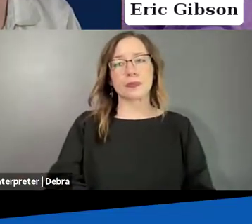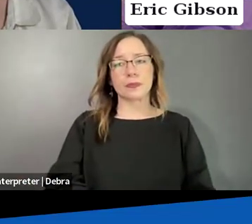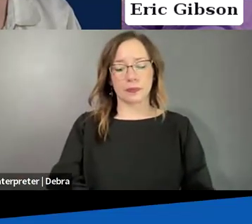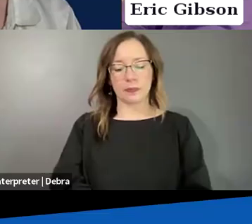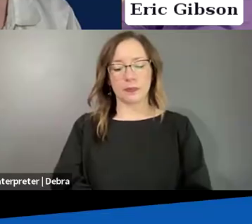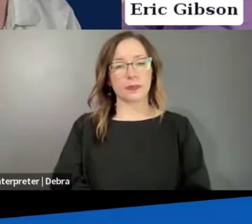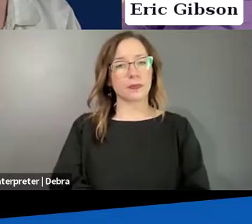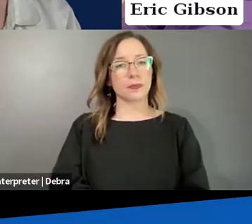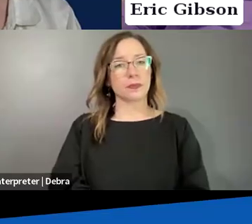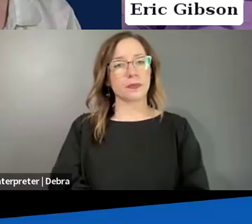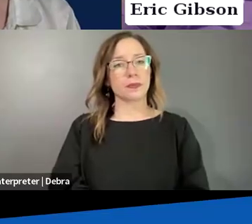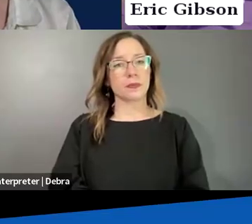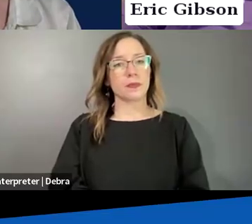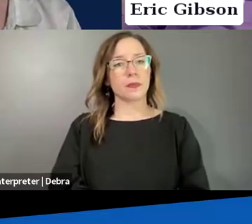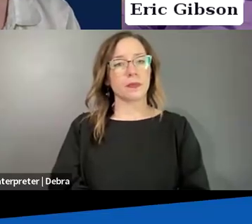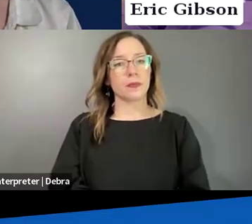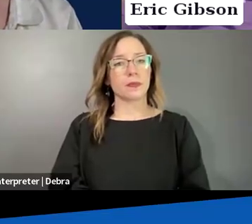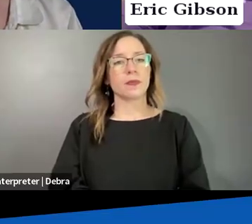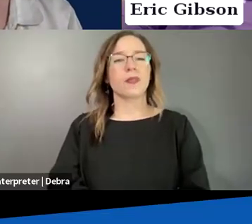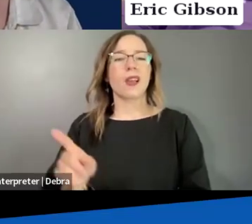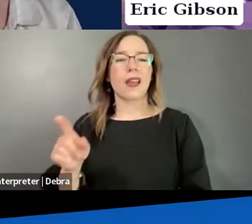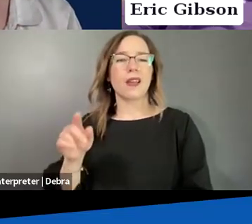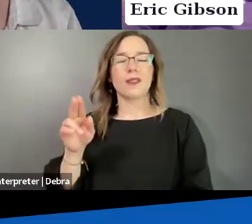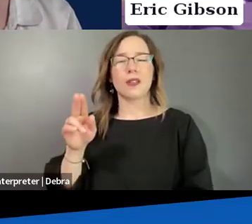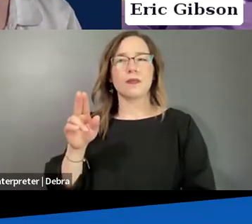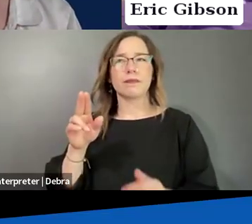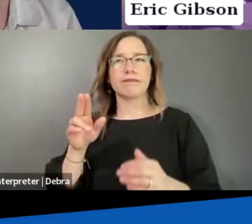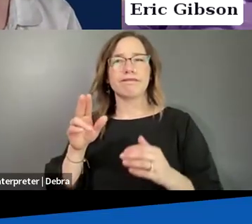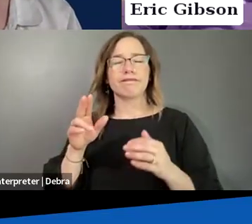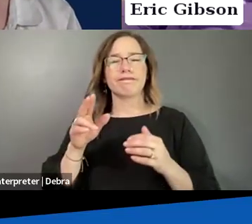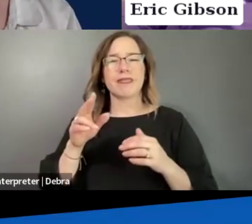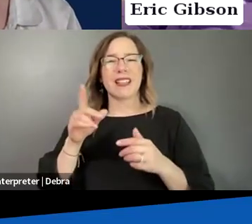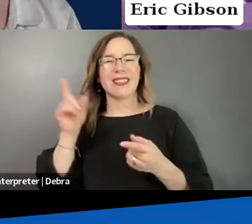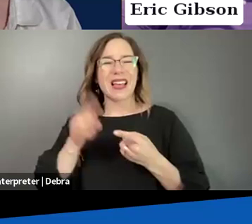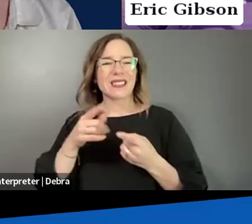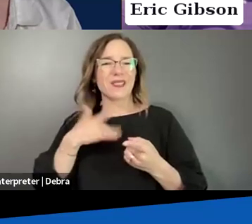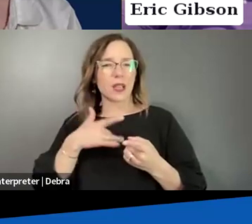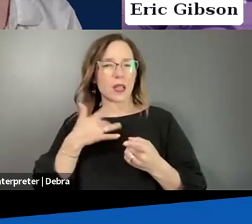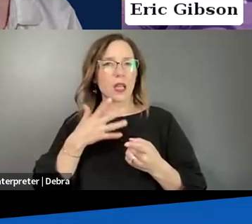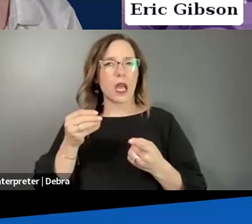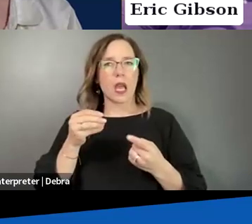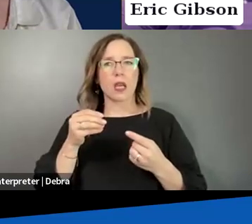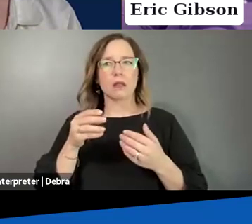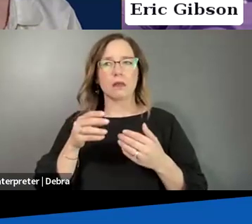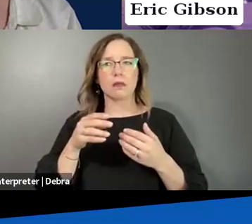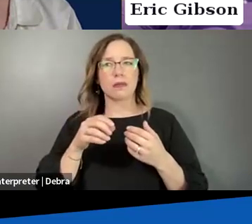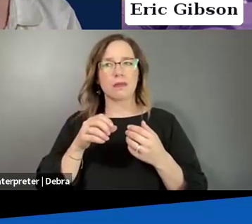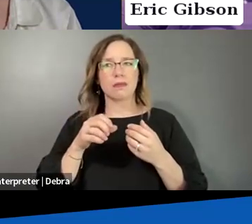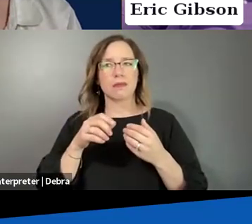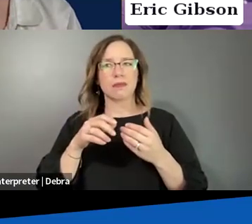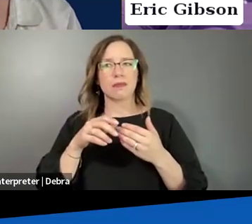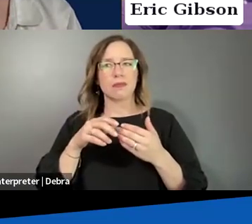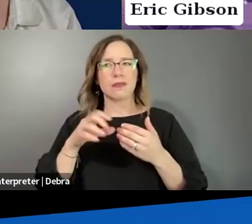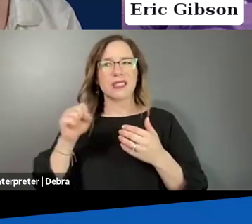just Well, gonna say I'll just have to say I have neuropathy and spasticity due to my mhm. spinal cord injury. And